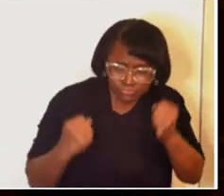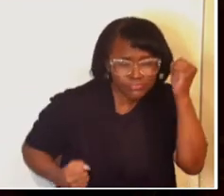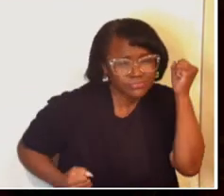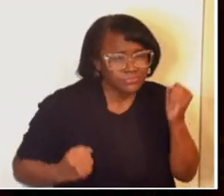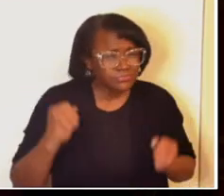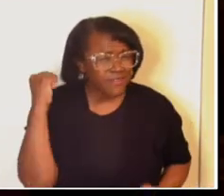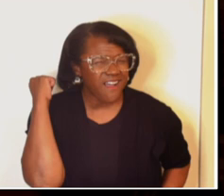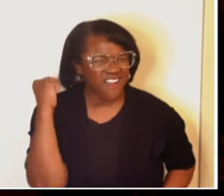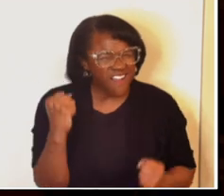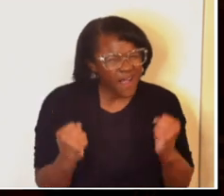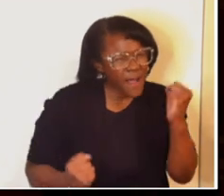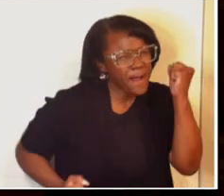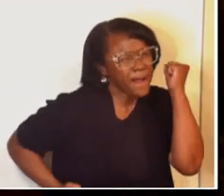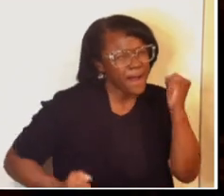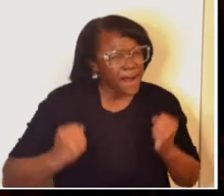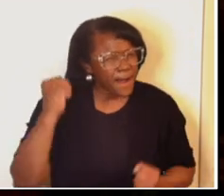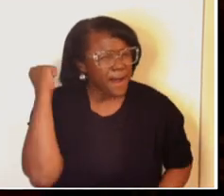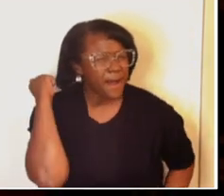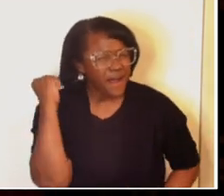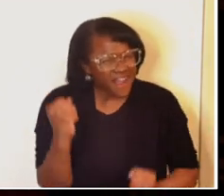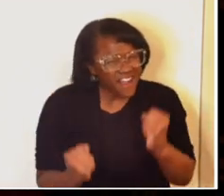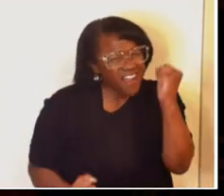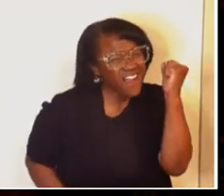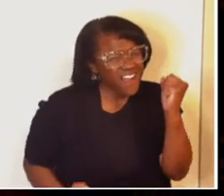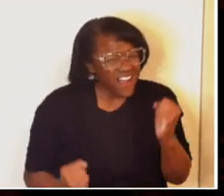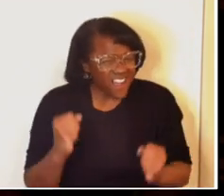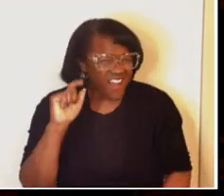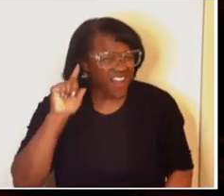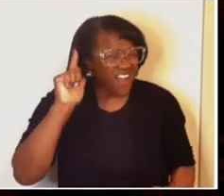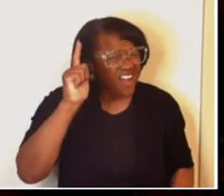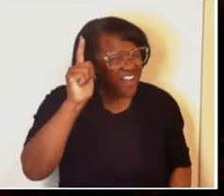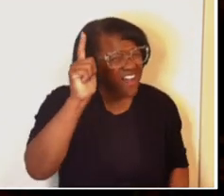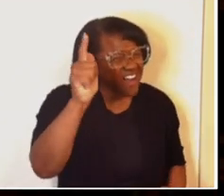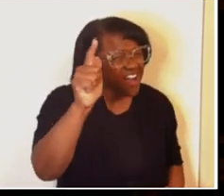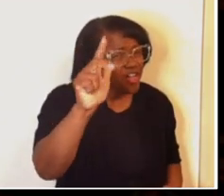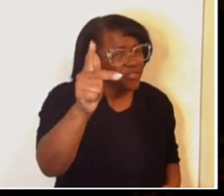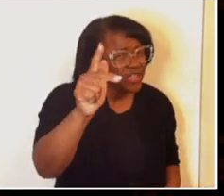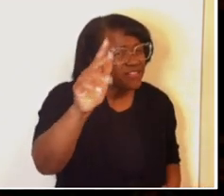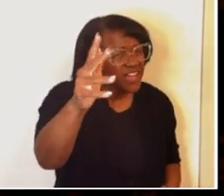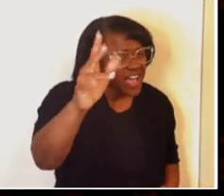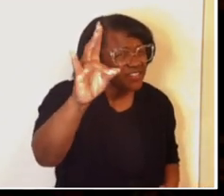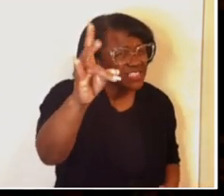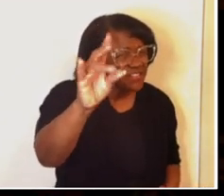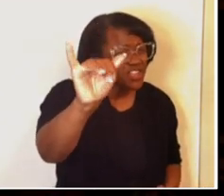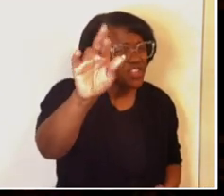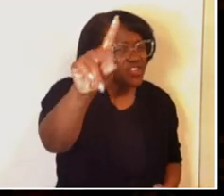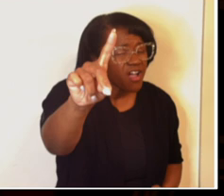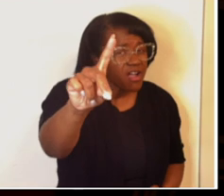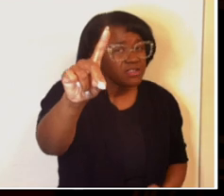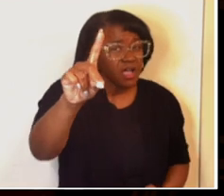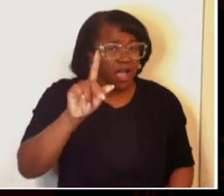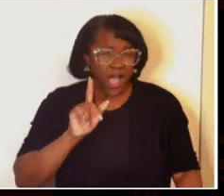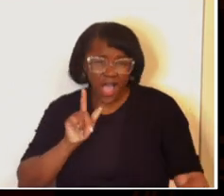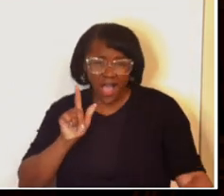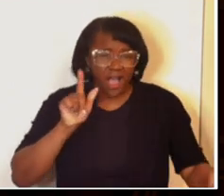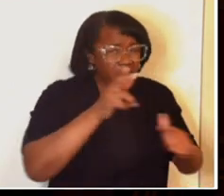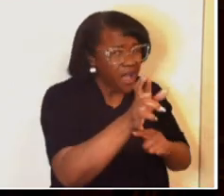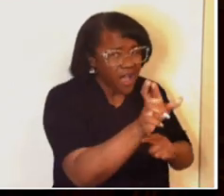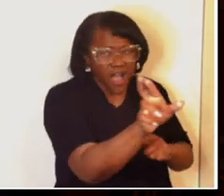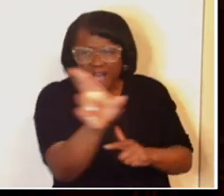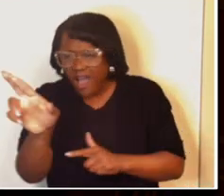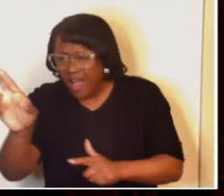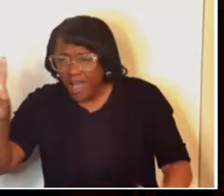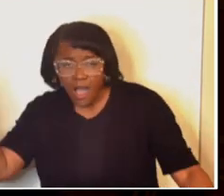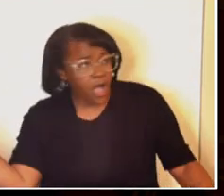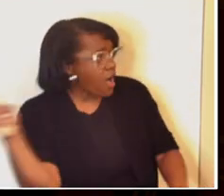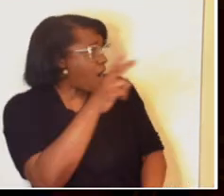furiously. 3, 5, 7 yards out to my uncle's white truck. I cut hard to my right. I look back to my cousin over my right shoulder, raising